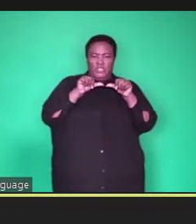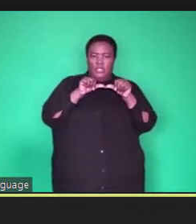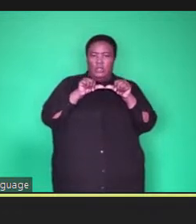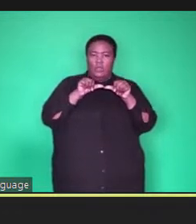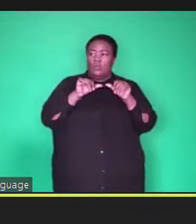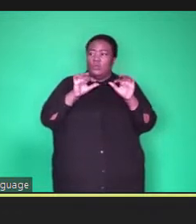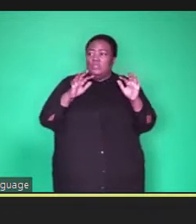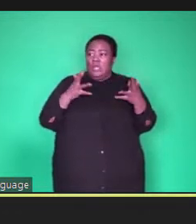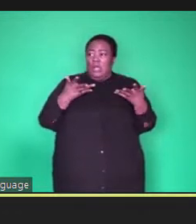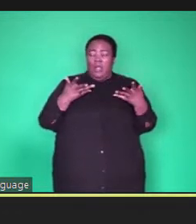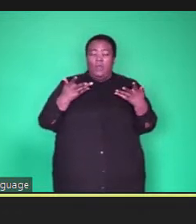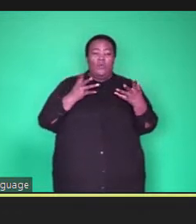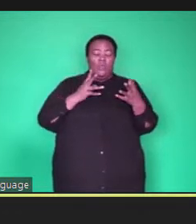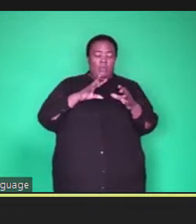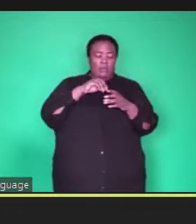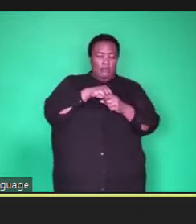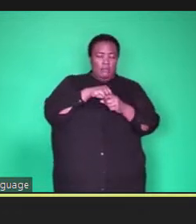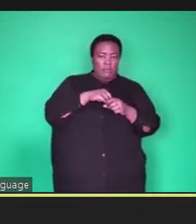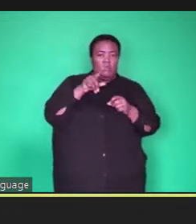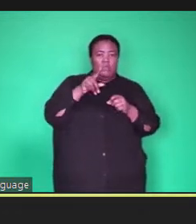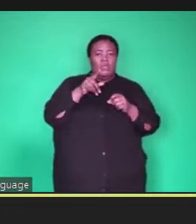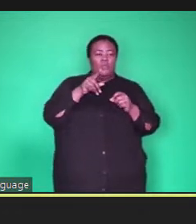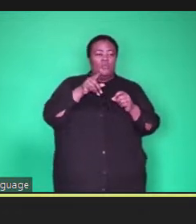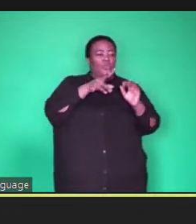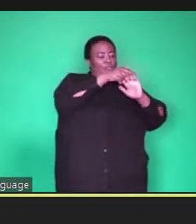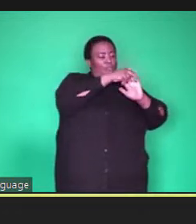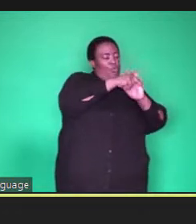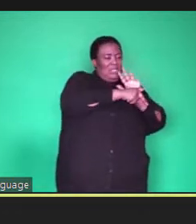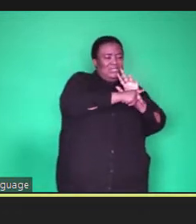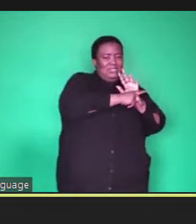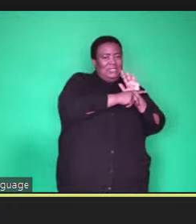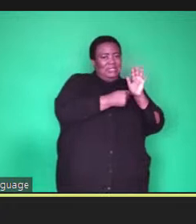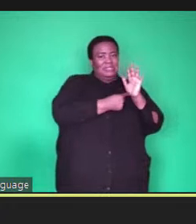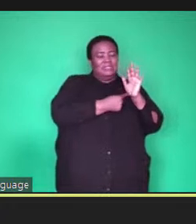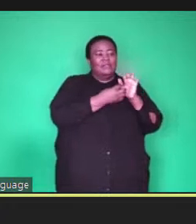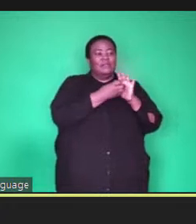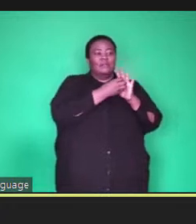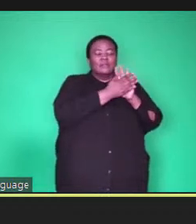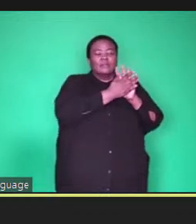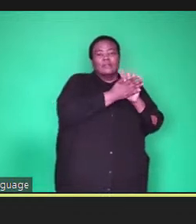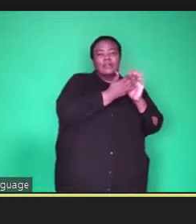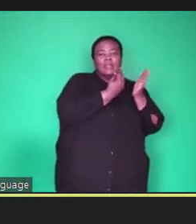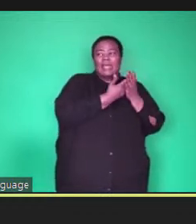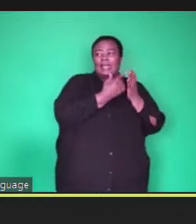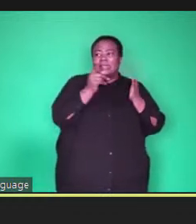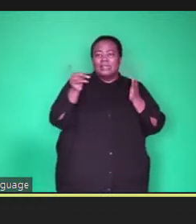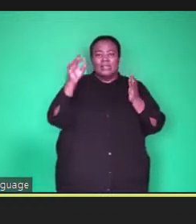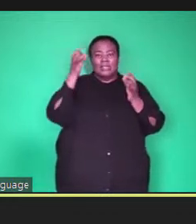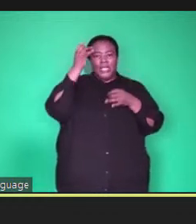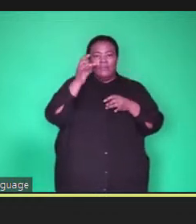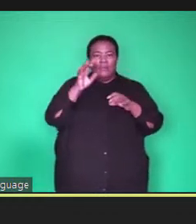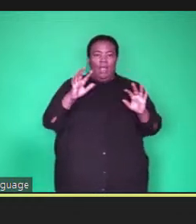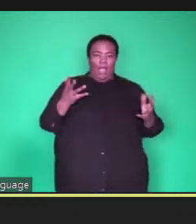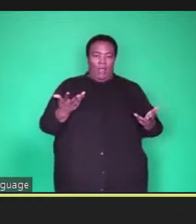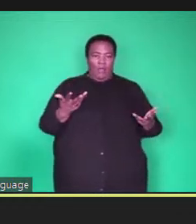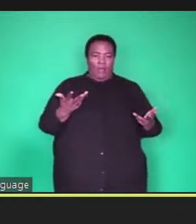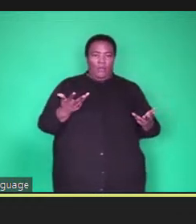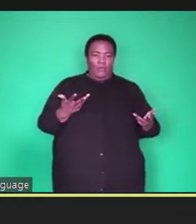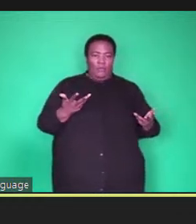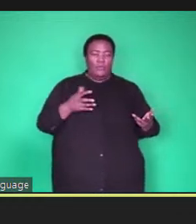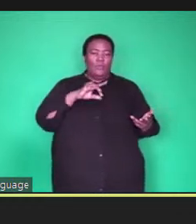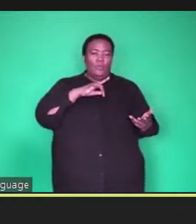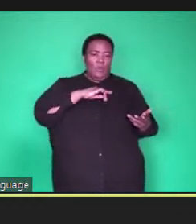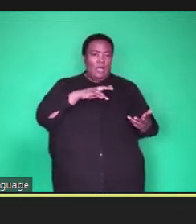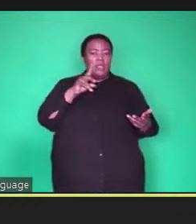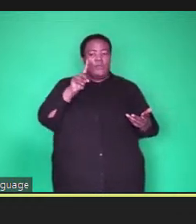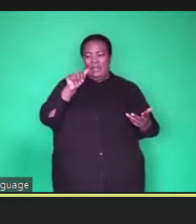narratives in a more meaningful way for policy, because we're dependent on the census data, but we're not getting enough of the circularity in the census data.